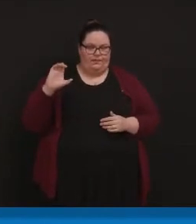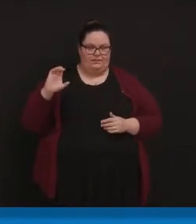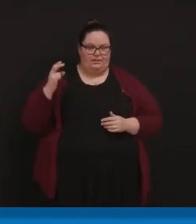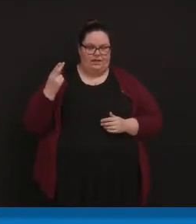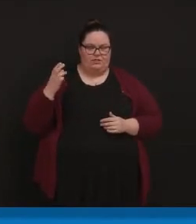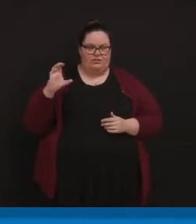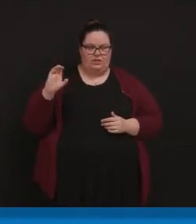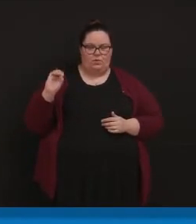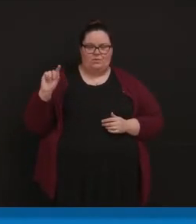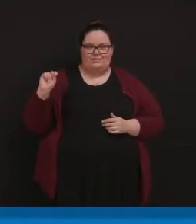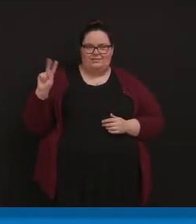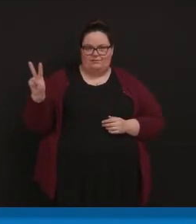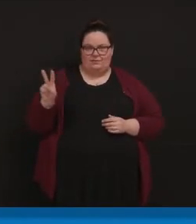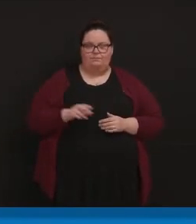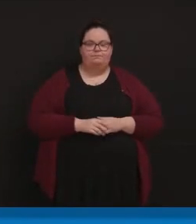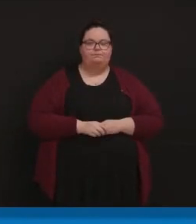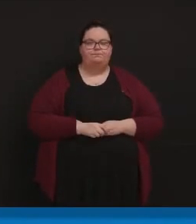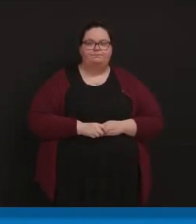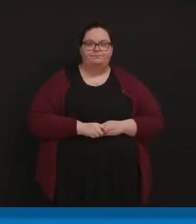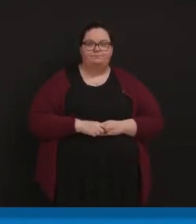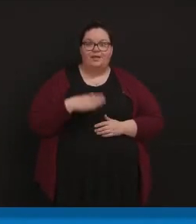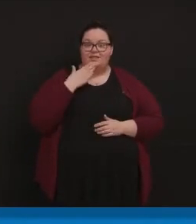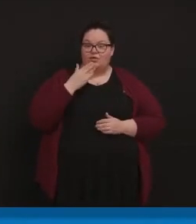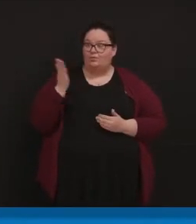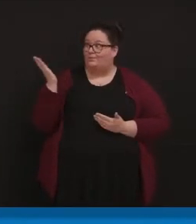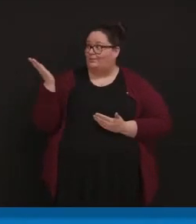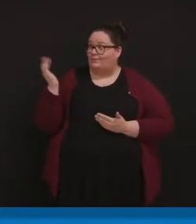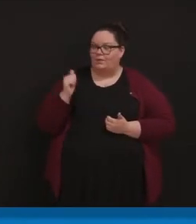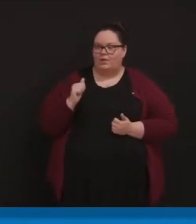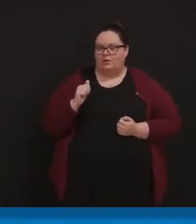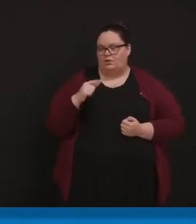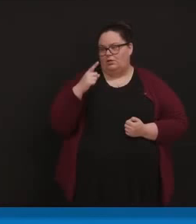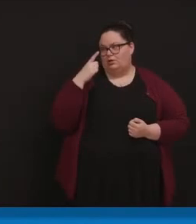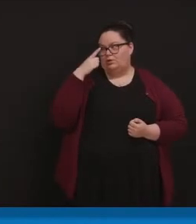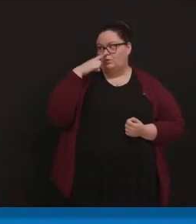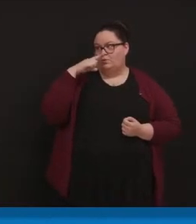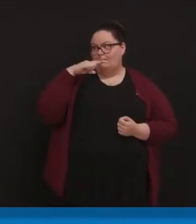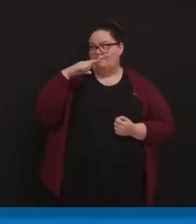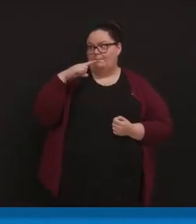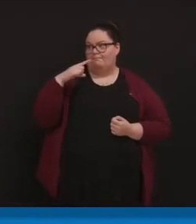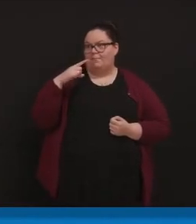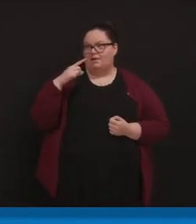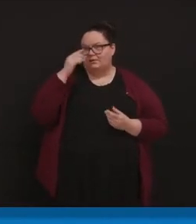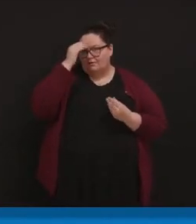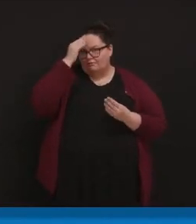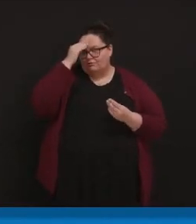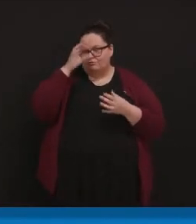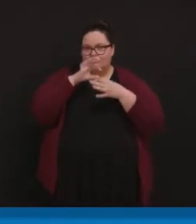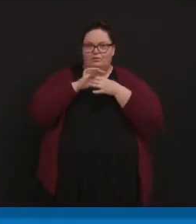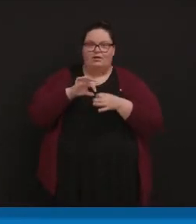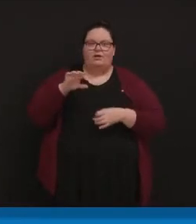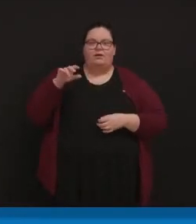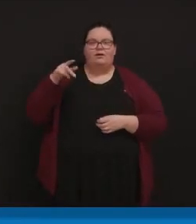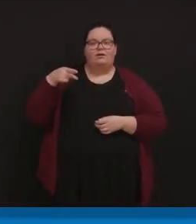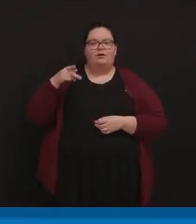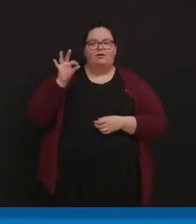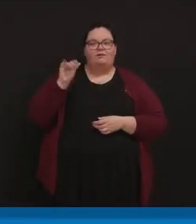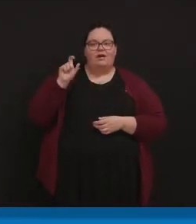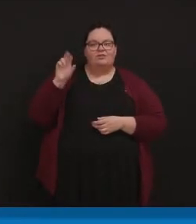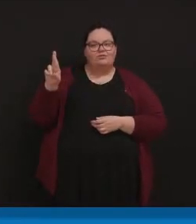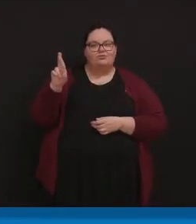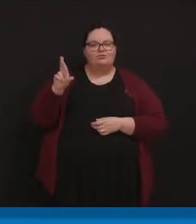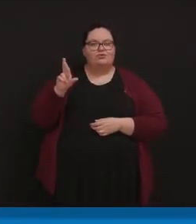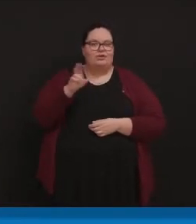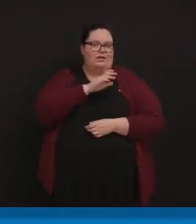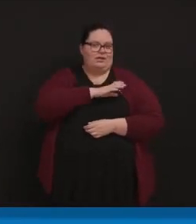CHCO TV. Thank you, Bruce. Dr. Russell, can you please give us an update on the Pfizer vaccine clinic this past weekend? How many